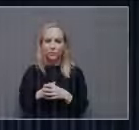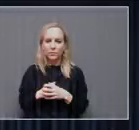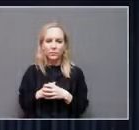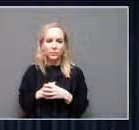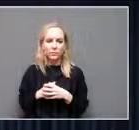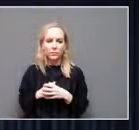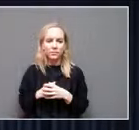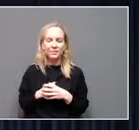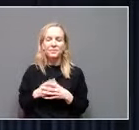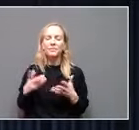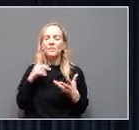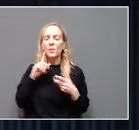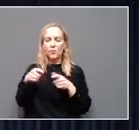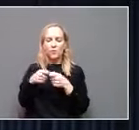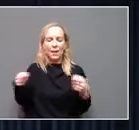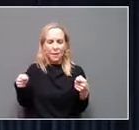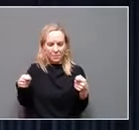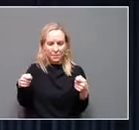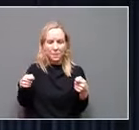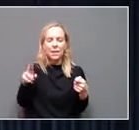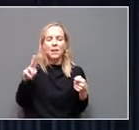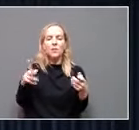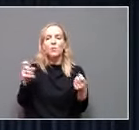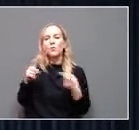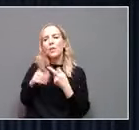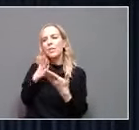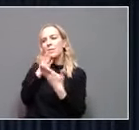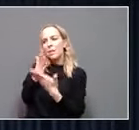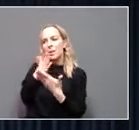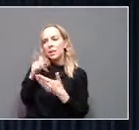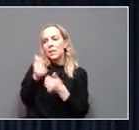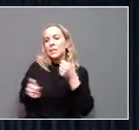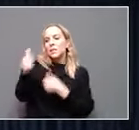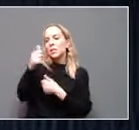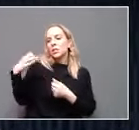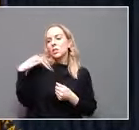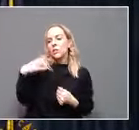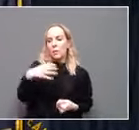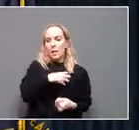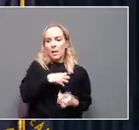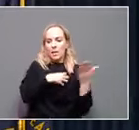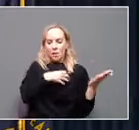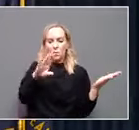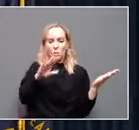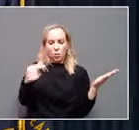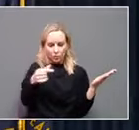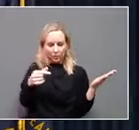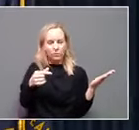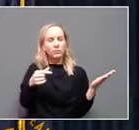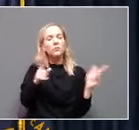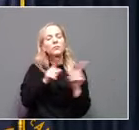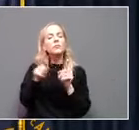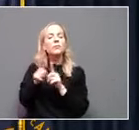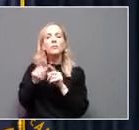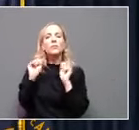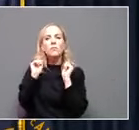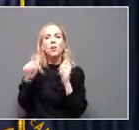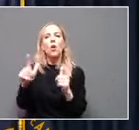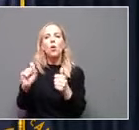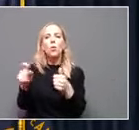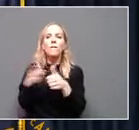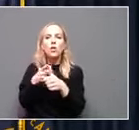As we wrap up, I would like to thank that chief of police in Bowling Green, as well as all of the first